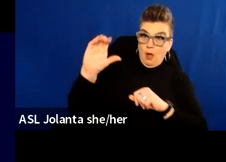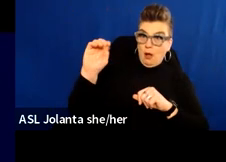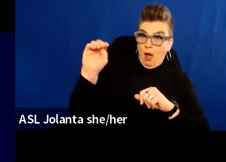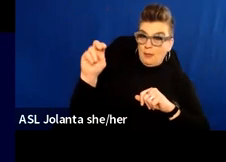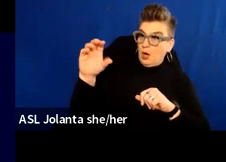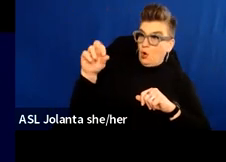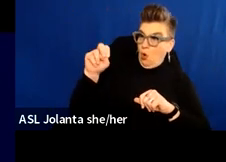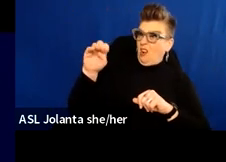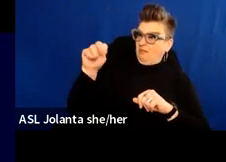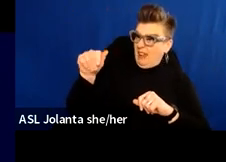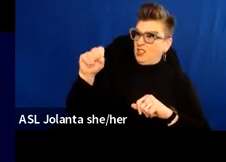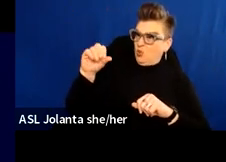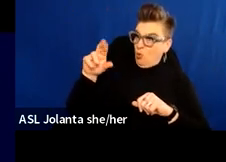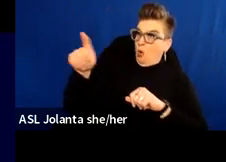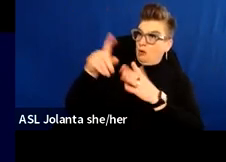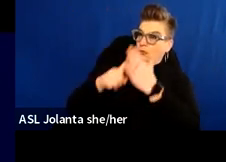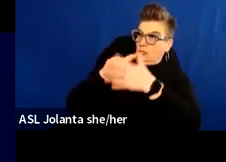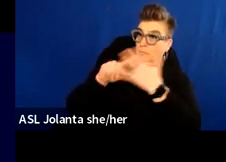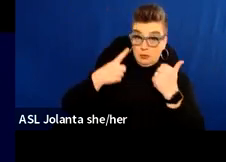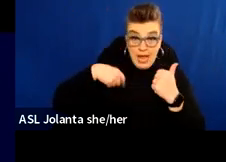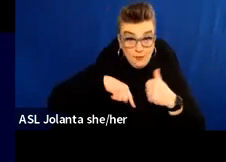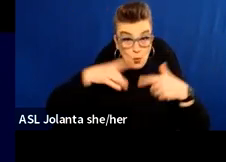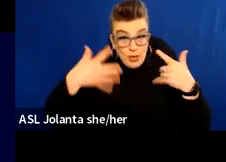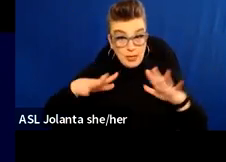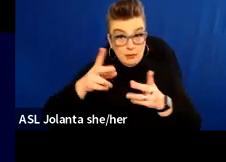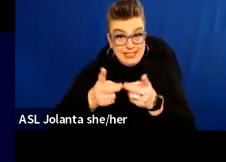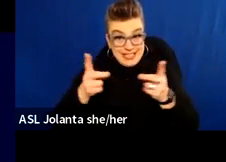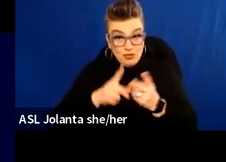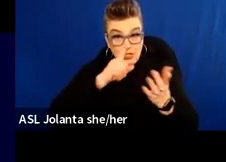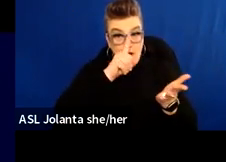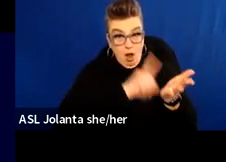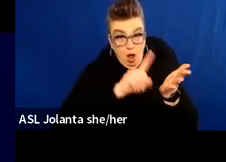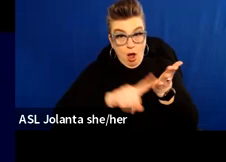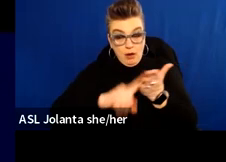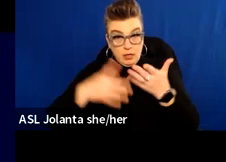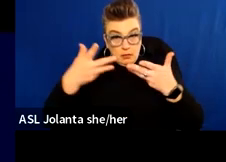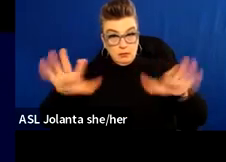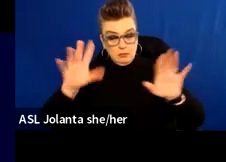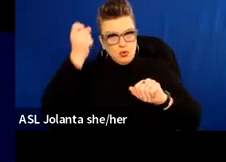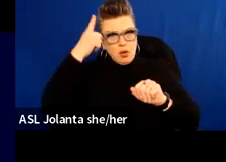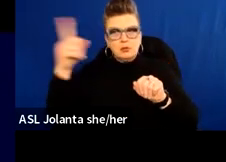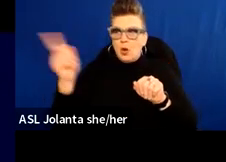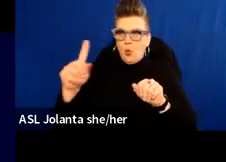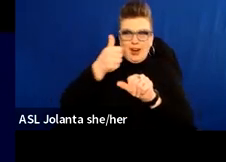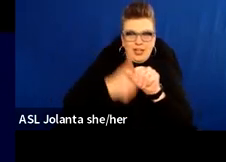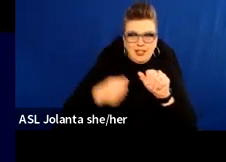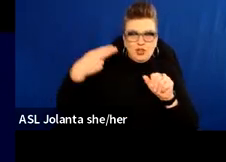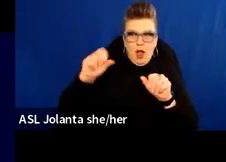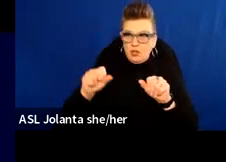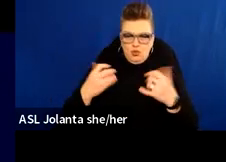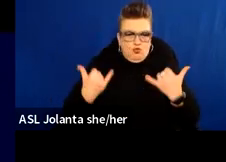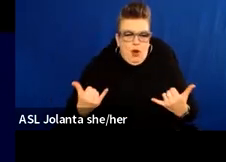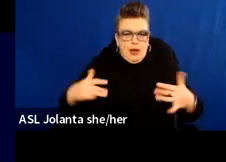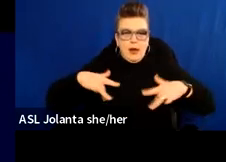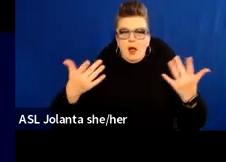we as a district done an audit to understand where each school currently is in